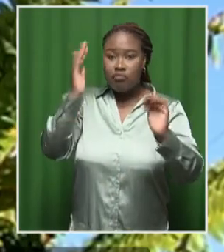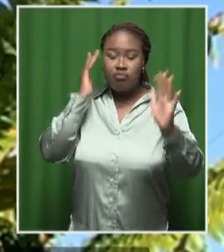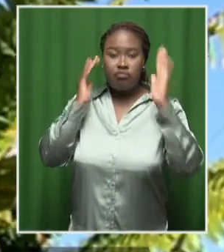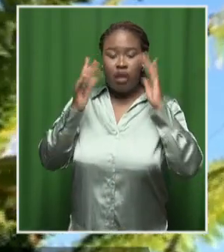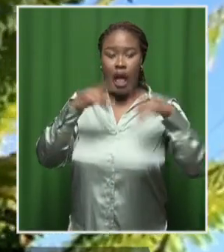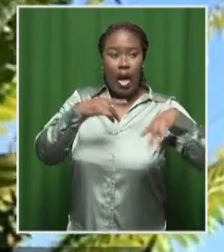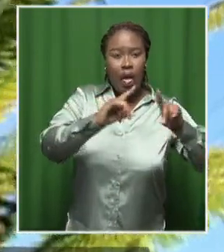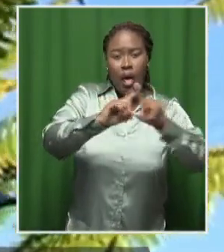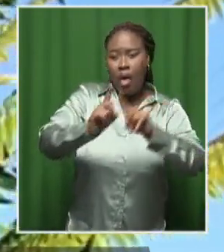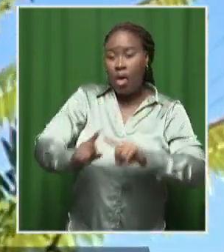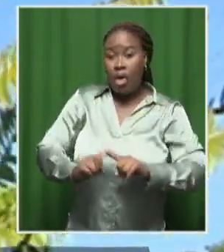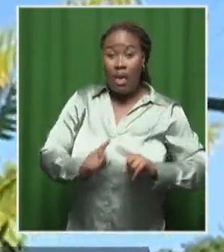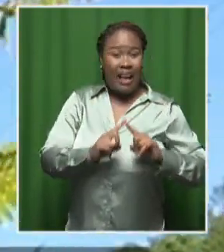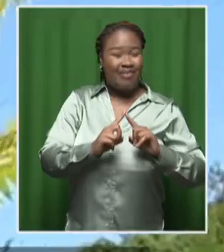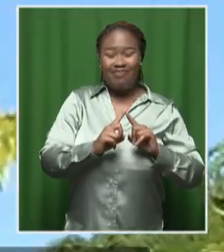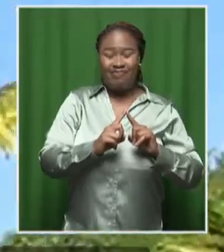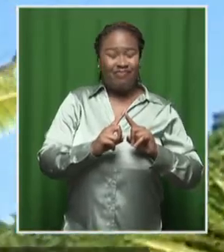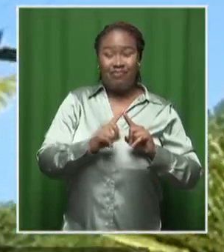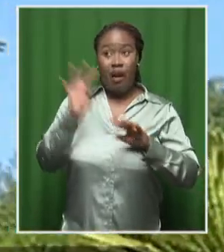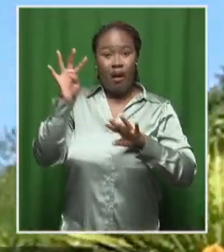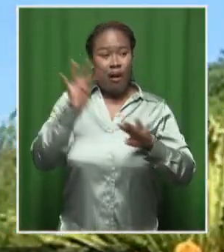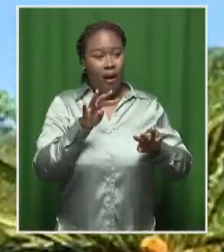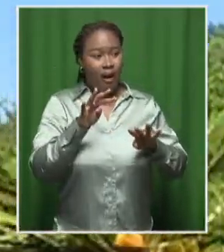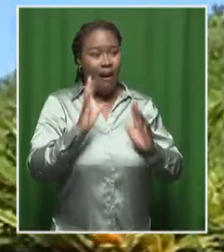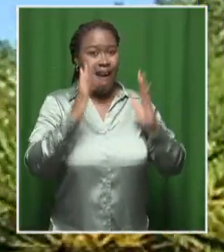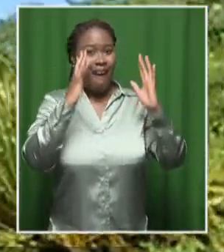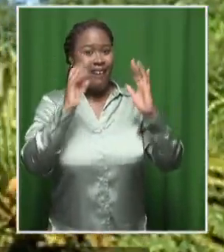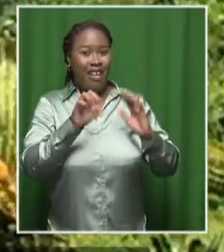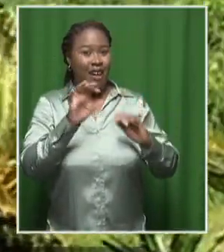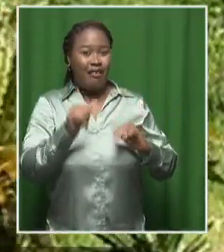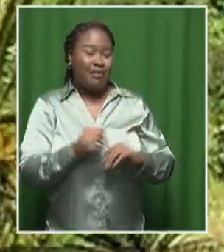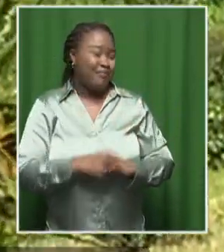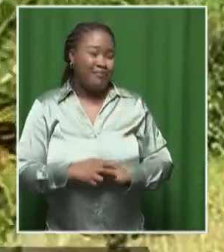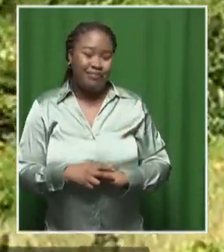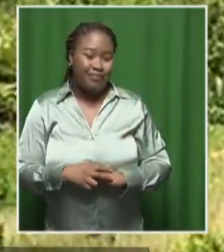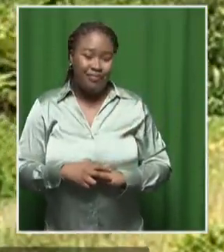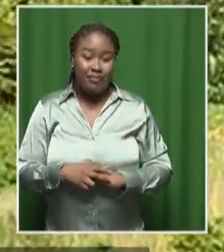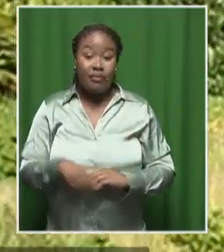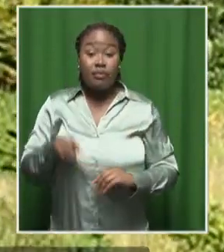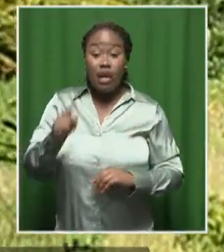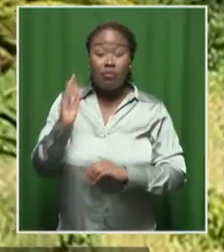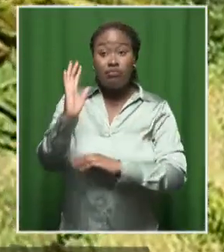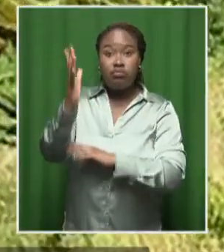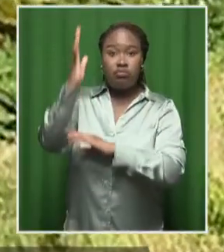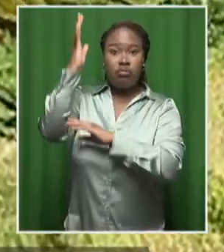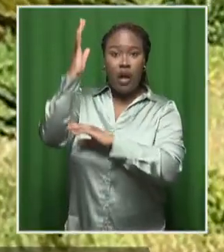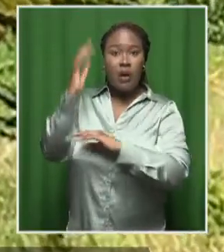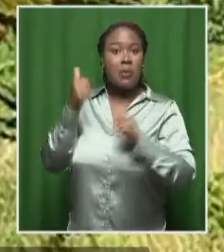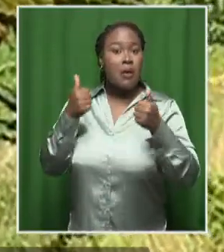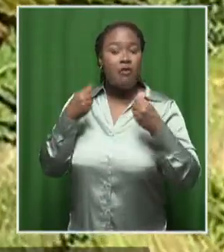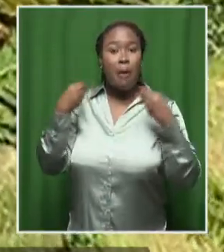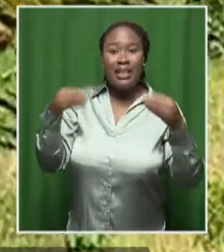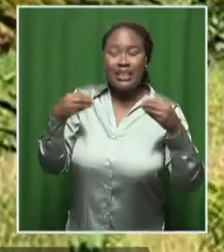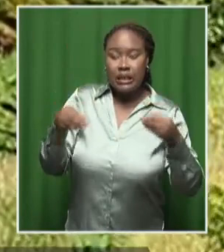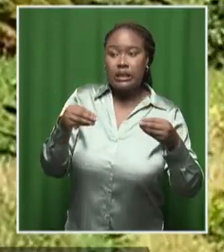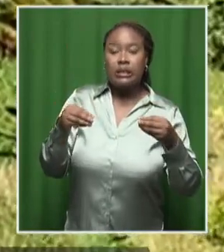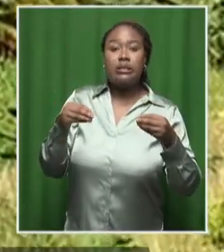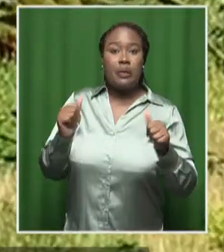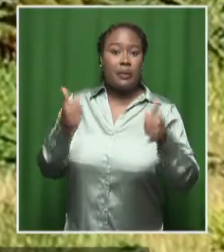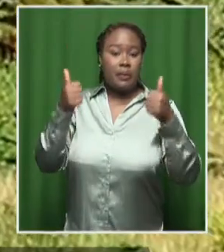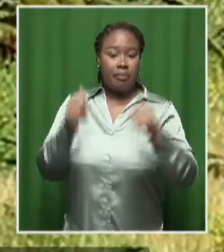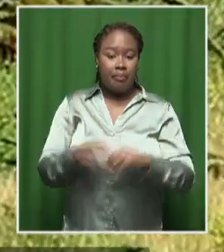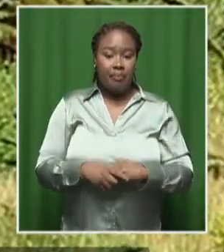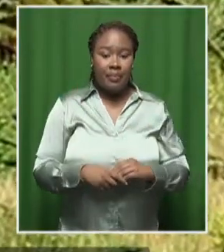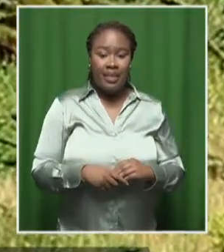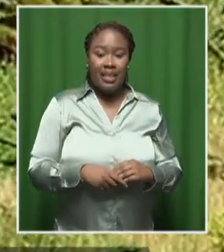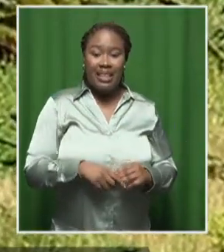hotspot. The cycad tree is an ideal collector's item and a lucrative commercial entity. Over the years,